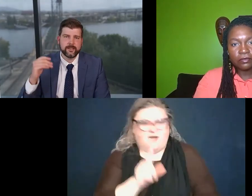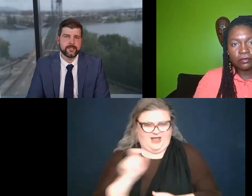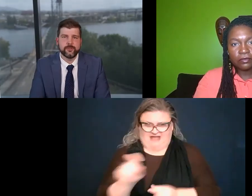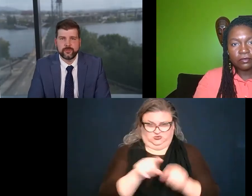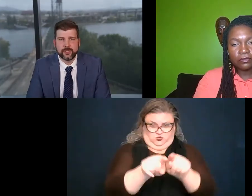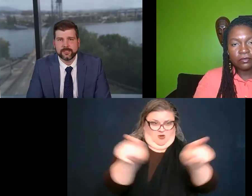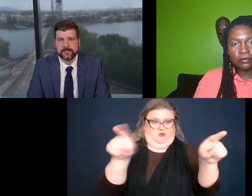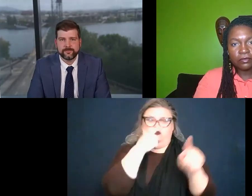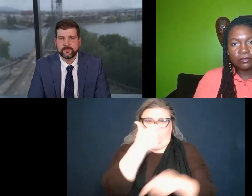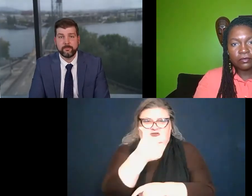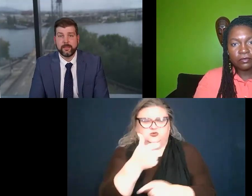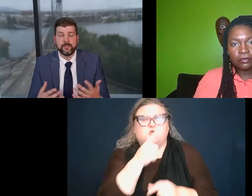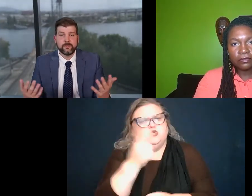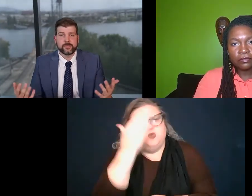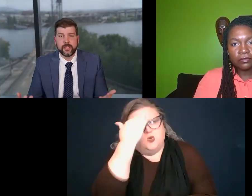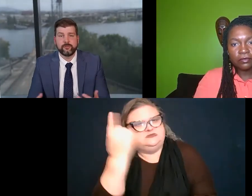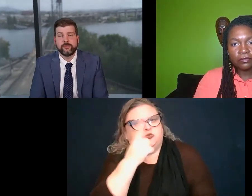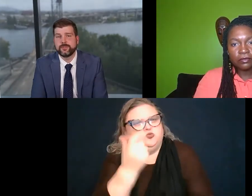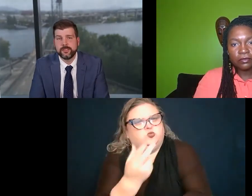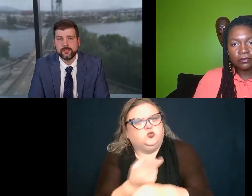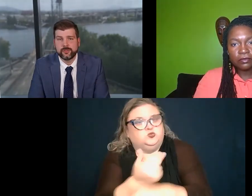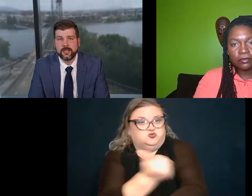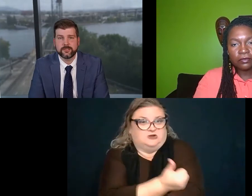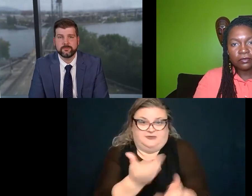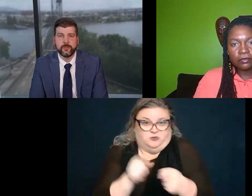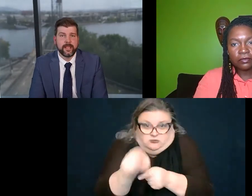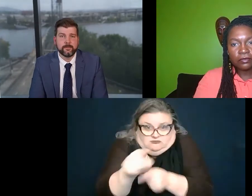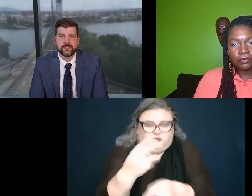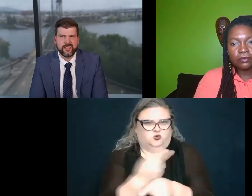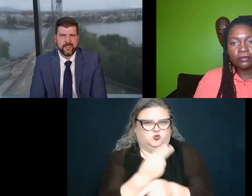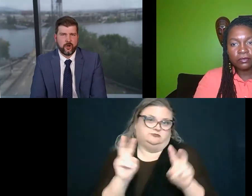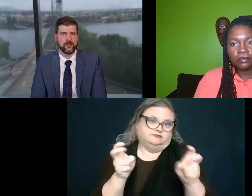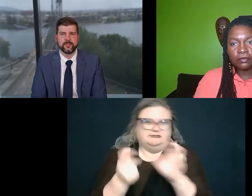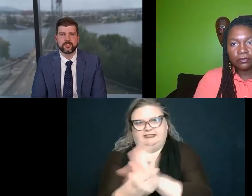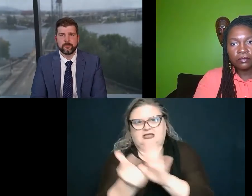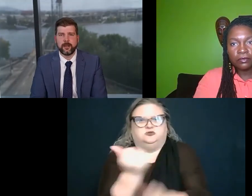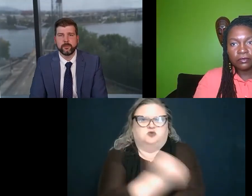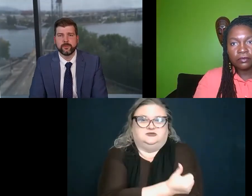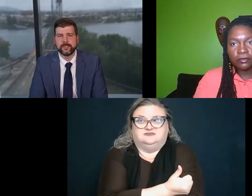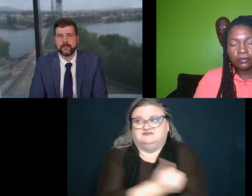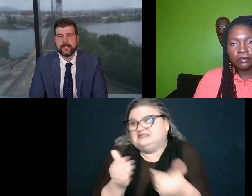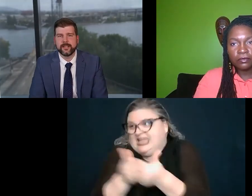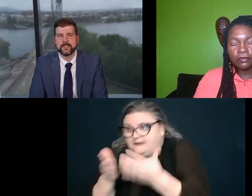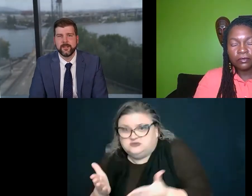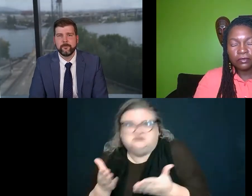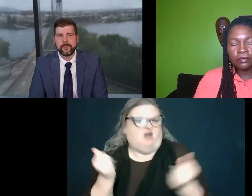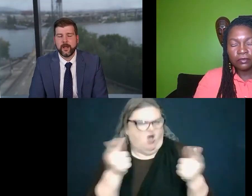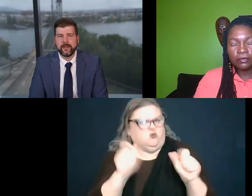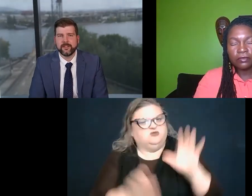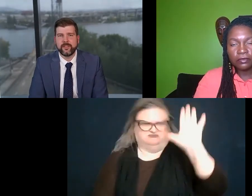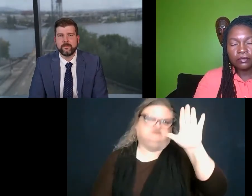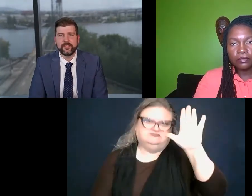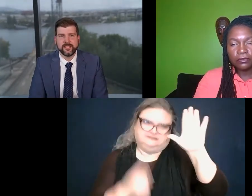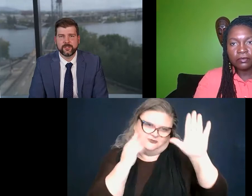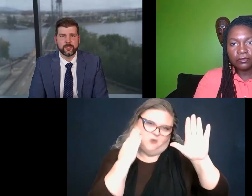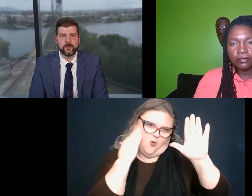somebody that's used drugs? Maybe you yourself have used illegal drugs, your neighbors. I think all of us could probably raise our hands. How many